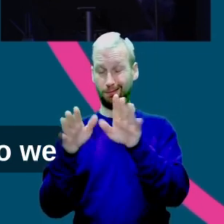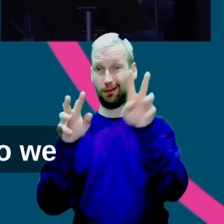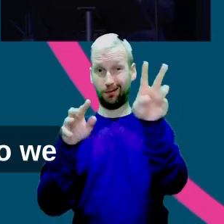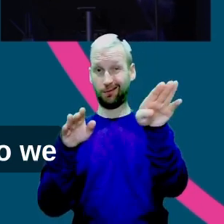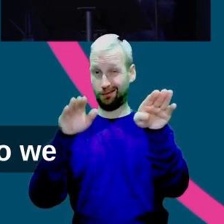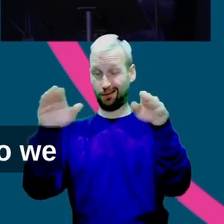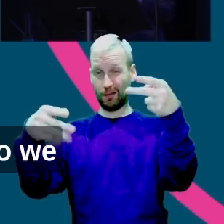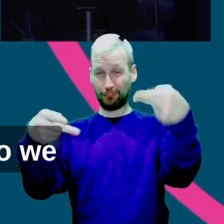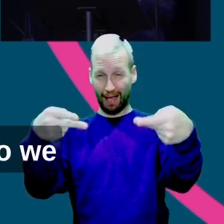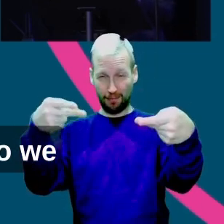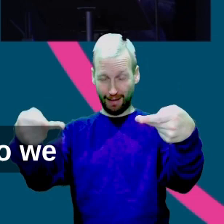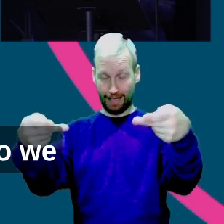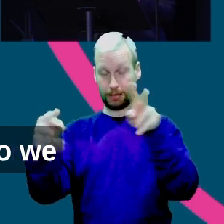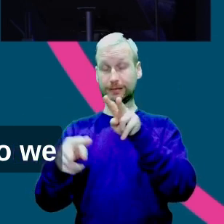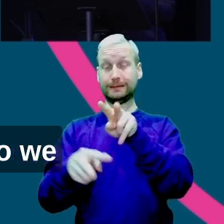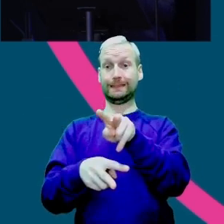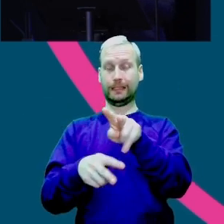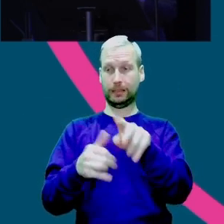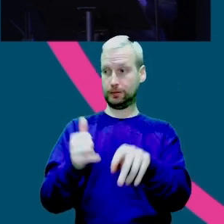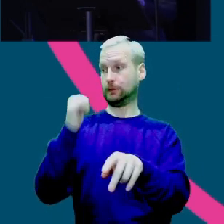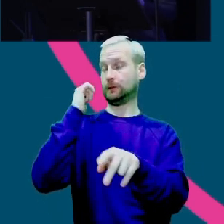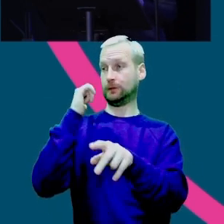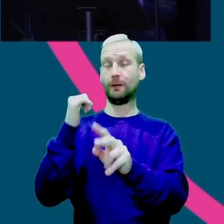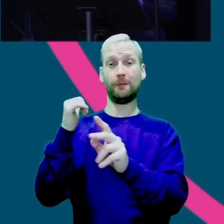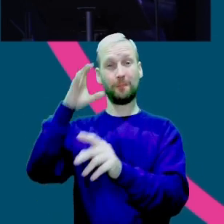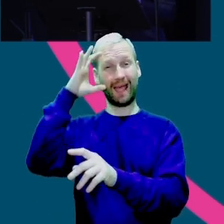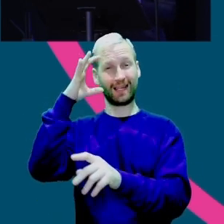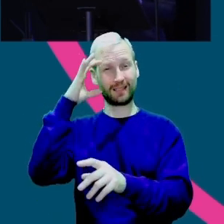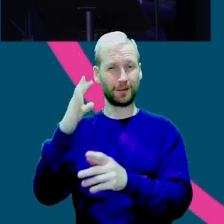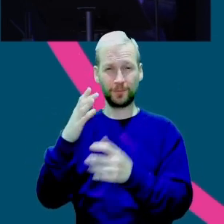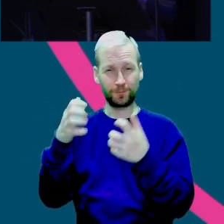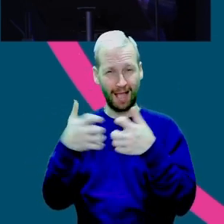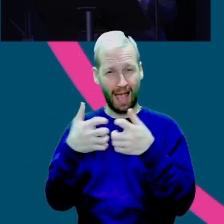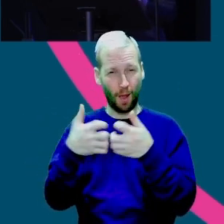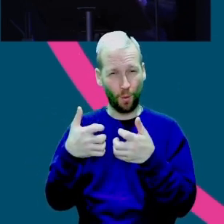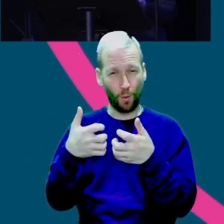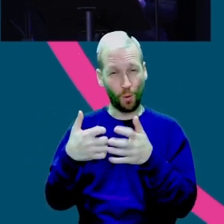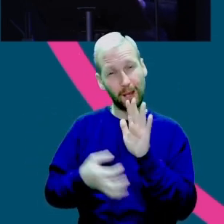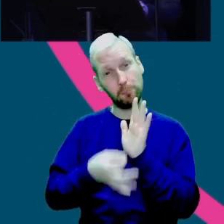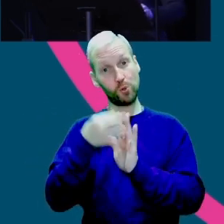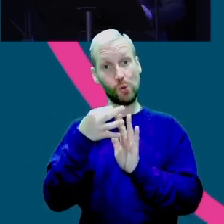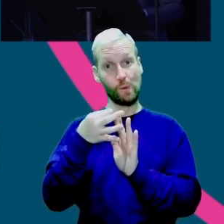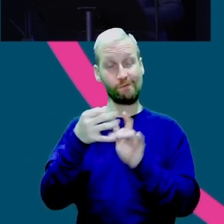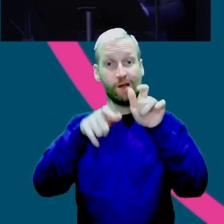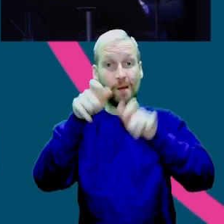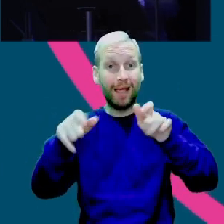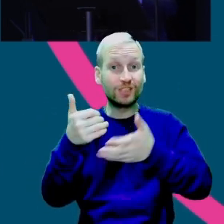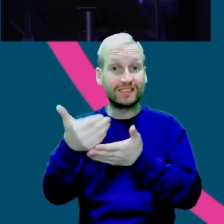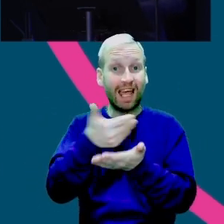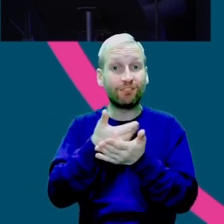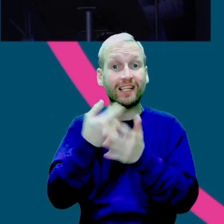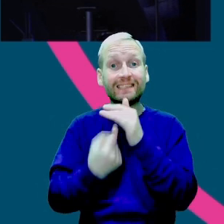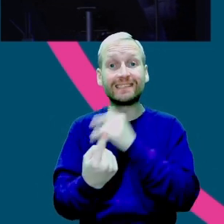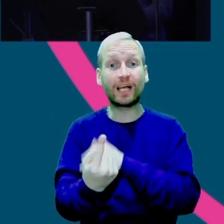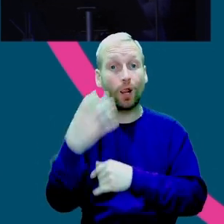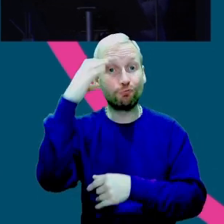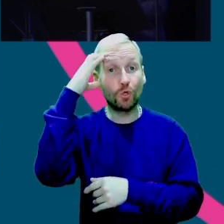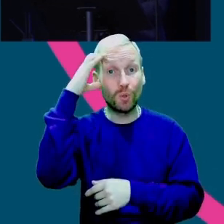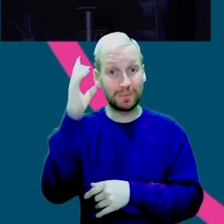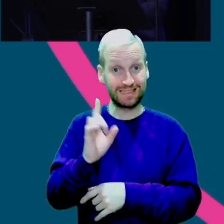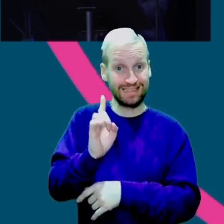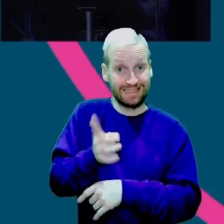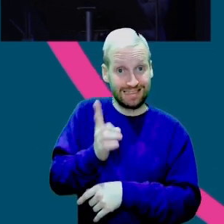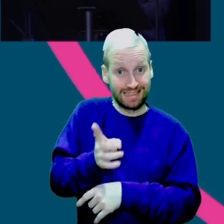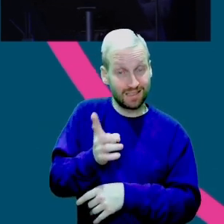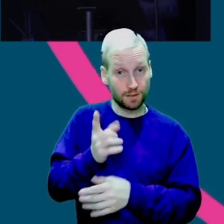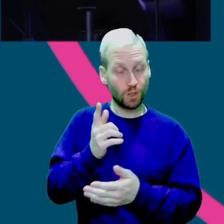that nervousness about how do we still keep our patients safe in single rooms. So that's the solution that we're working with,